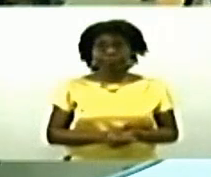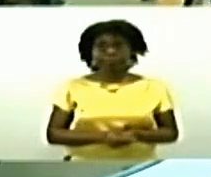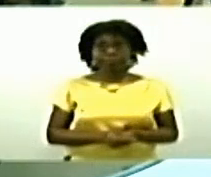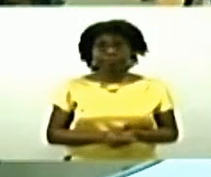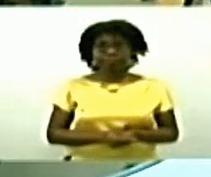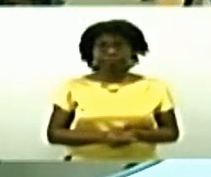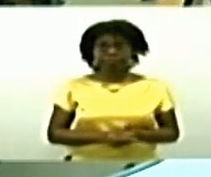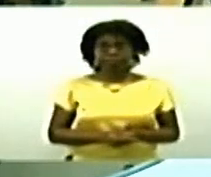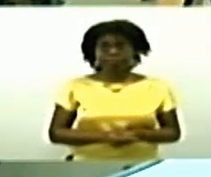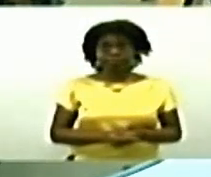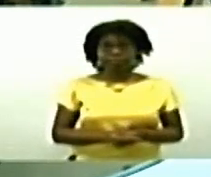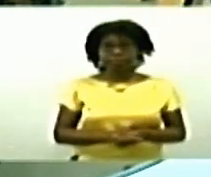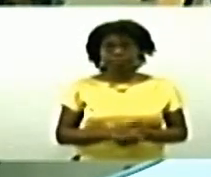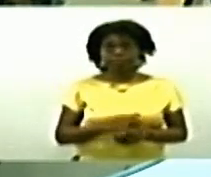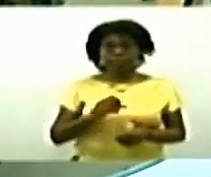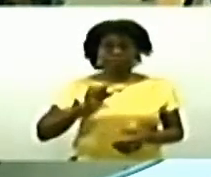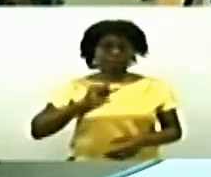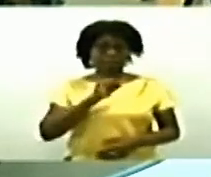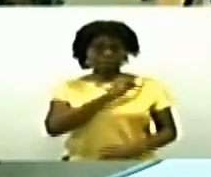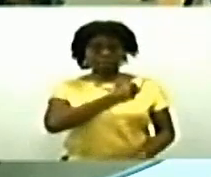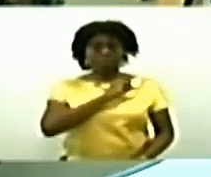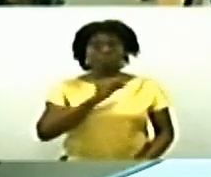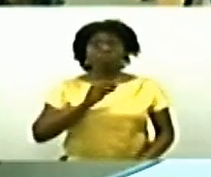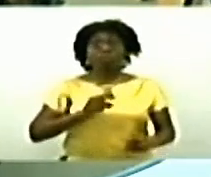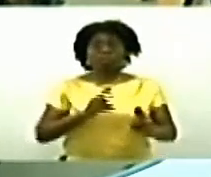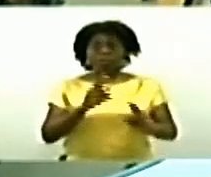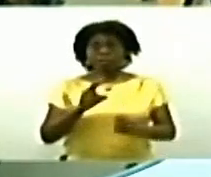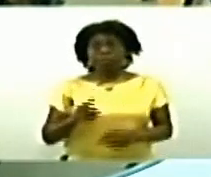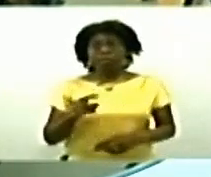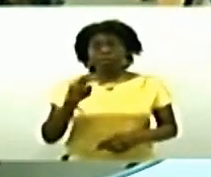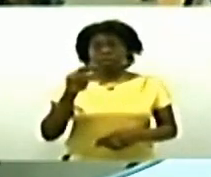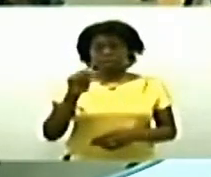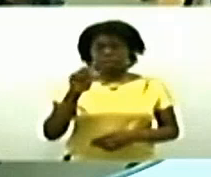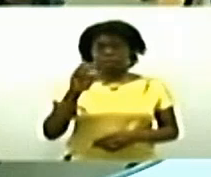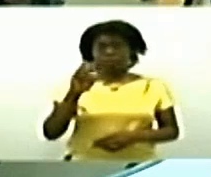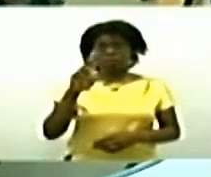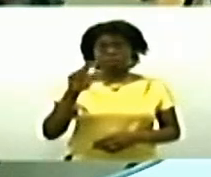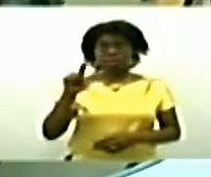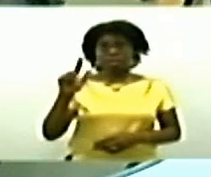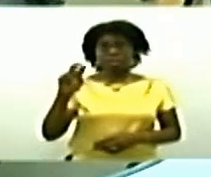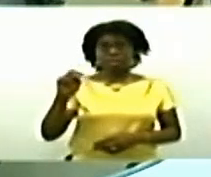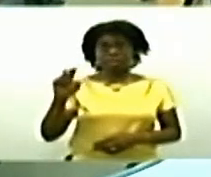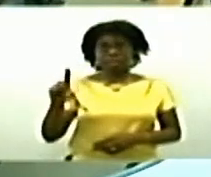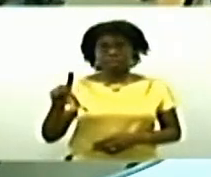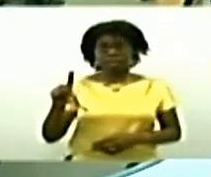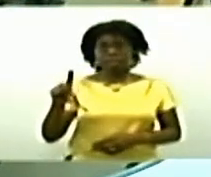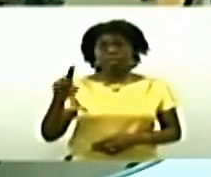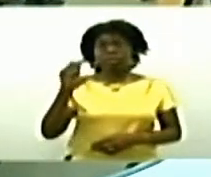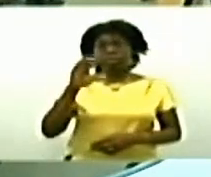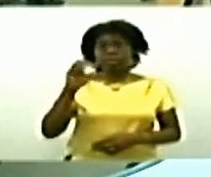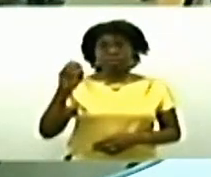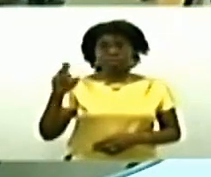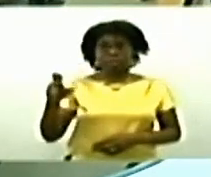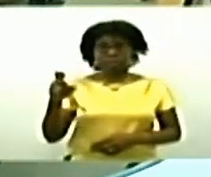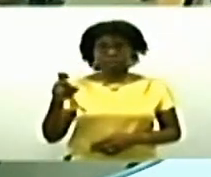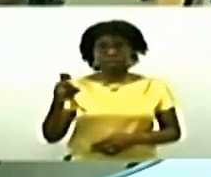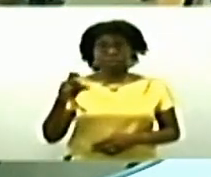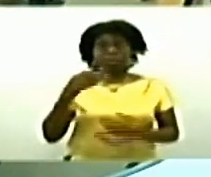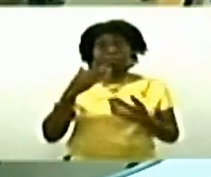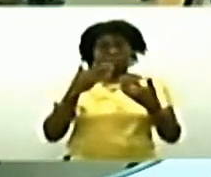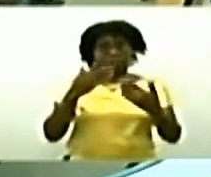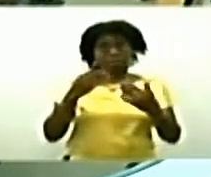Senator the Honorable Nolan Cox. Thank you very much, Mr. President. Mr.